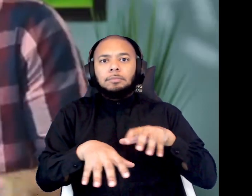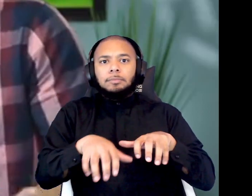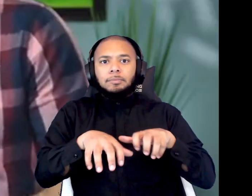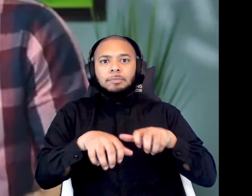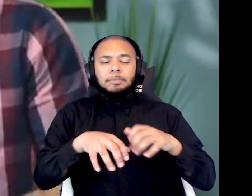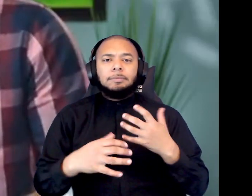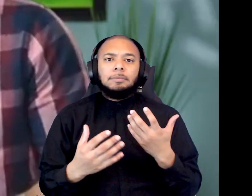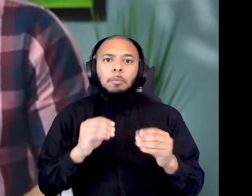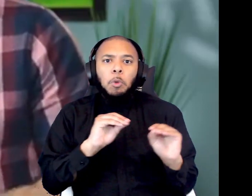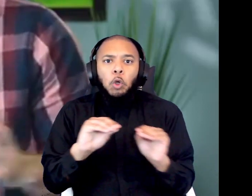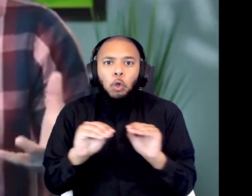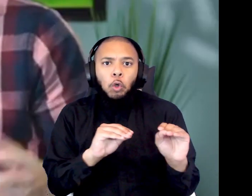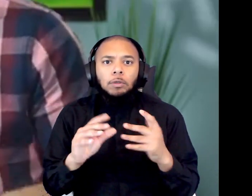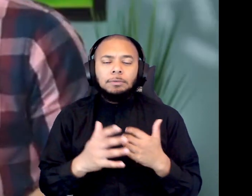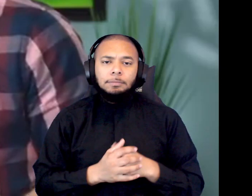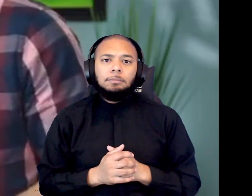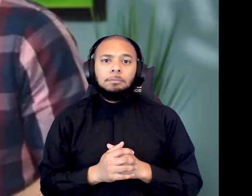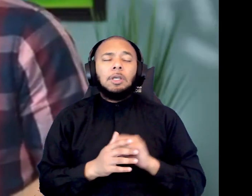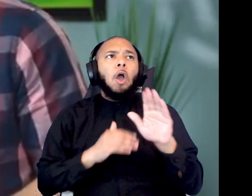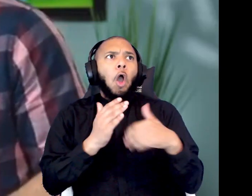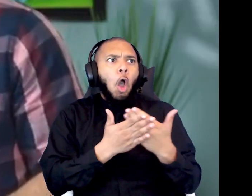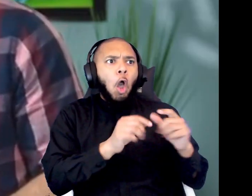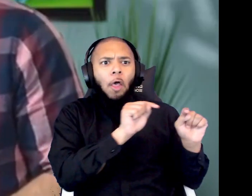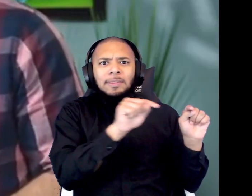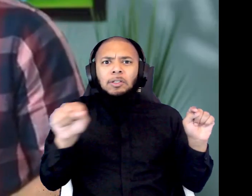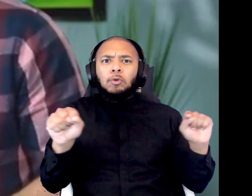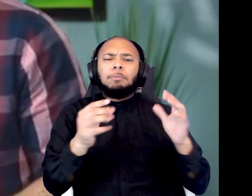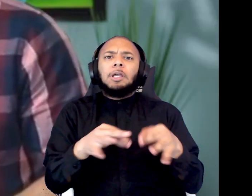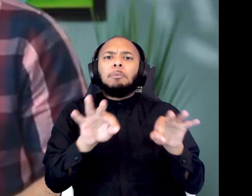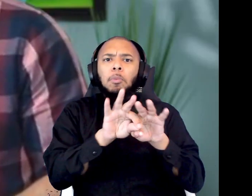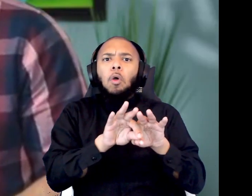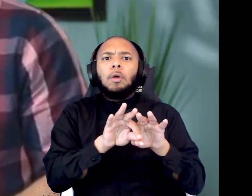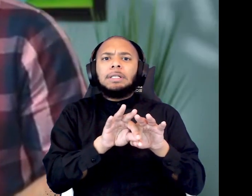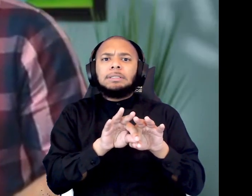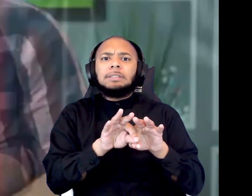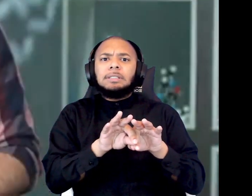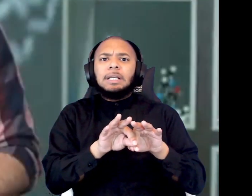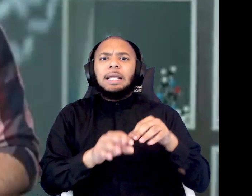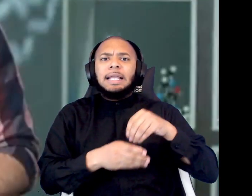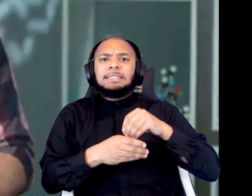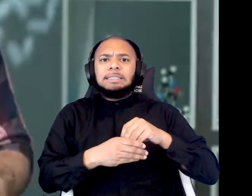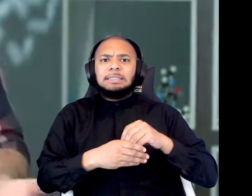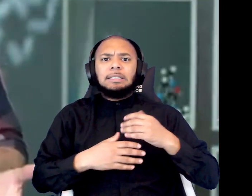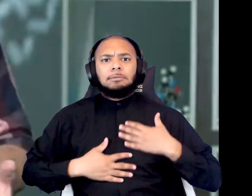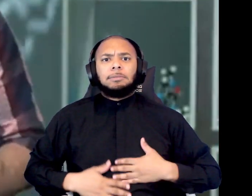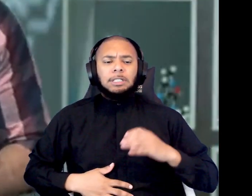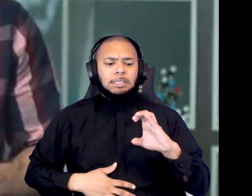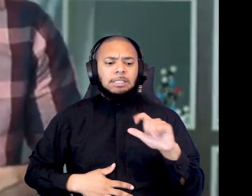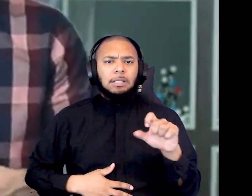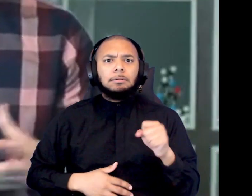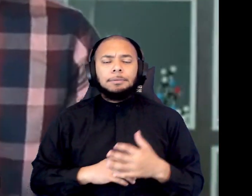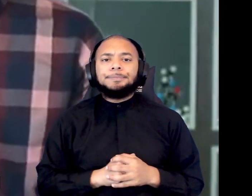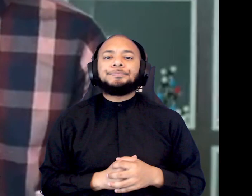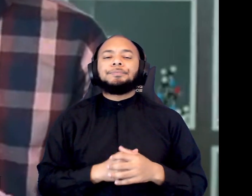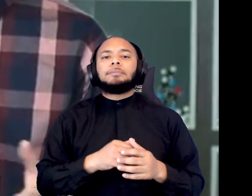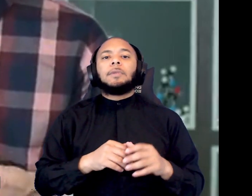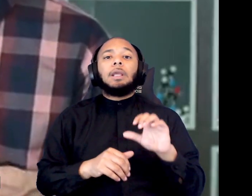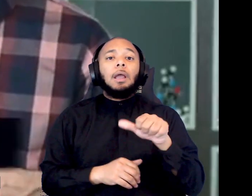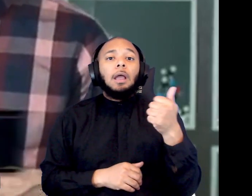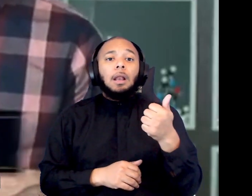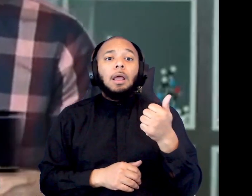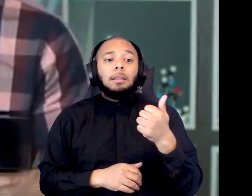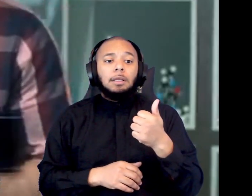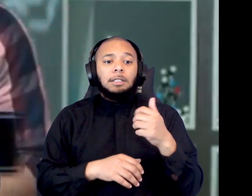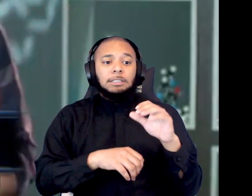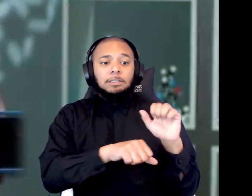group, and again, all of these groups are important, and they all serve a really important role within cells. Another group that falls into the functional